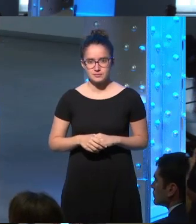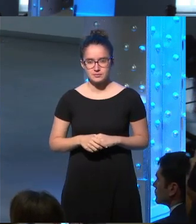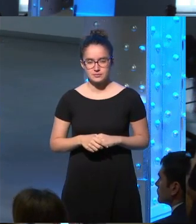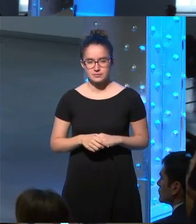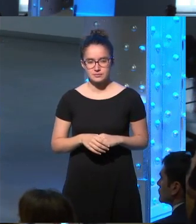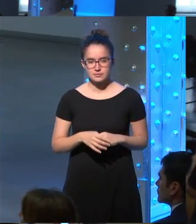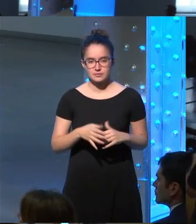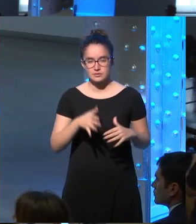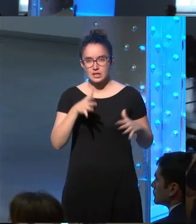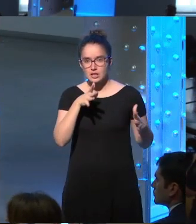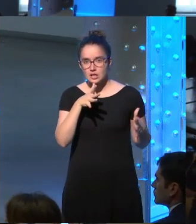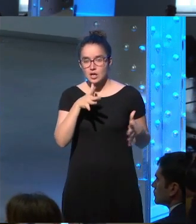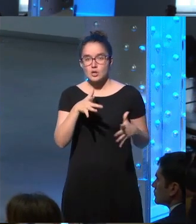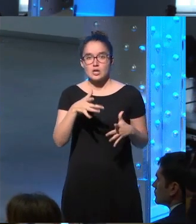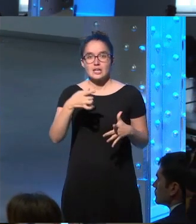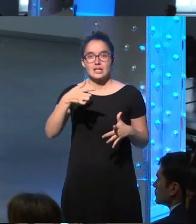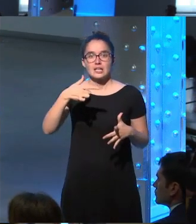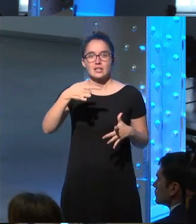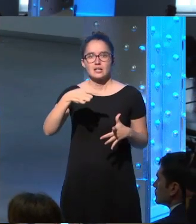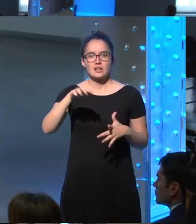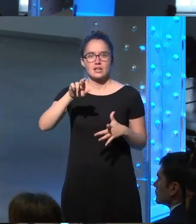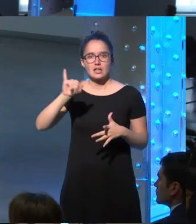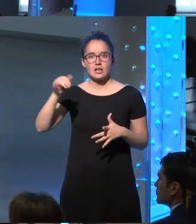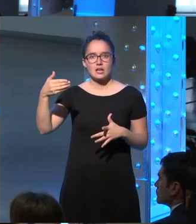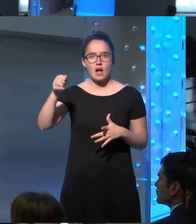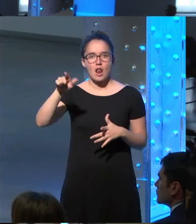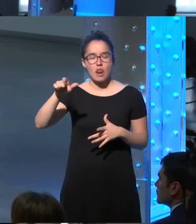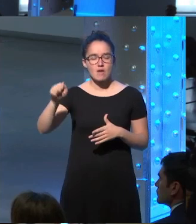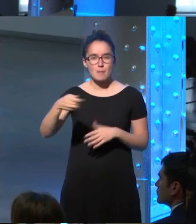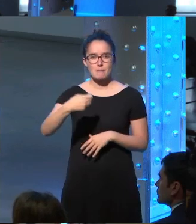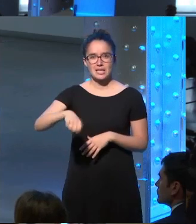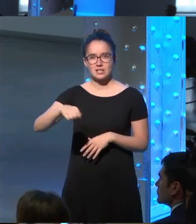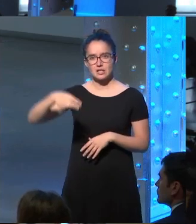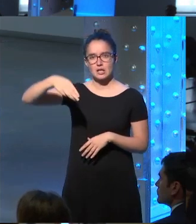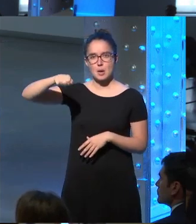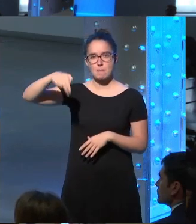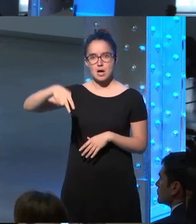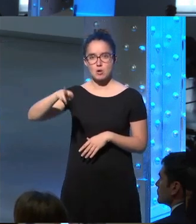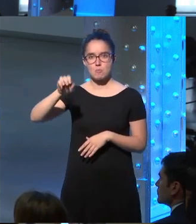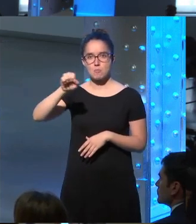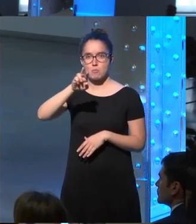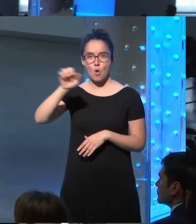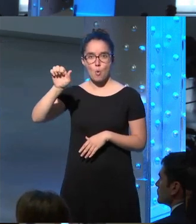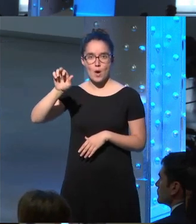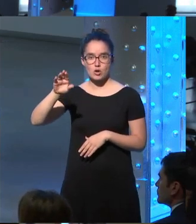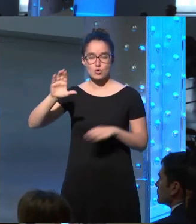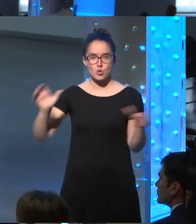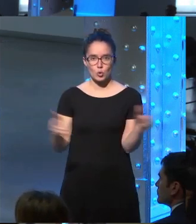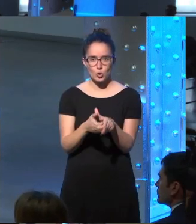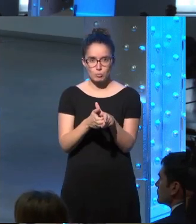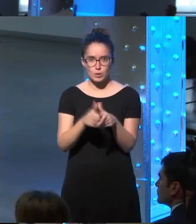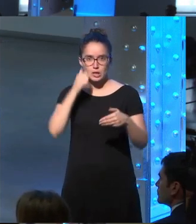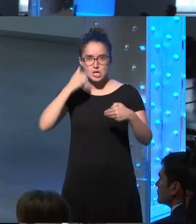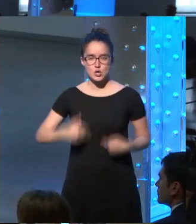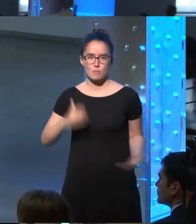Don Raúl Grijalva. Mr. Raúl Grijalva, Chairman of Manpower Group, Human